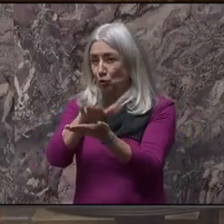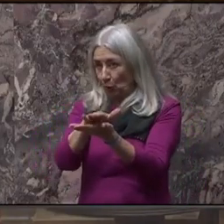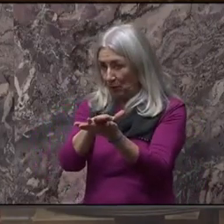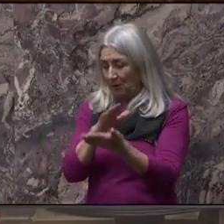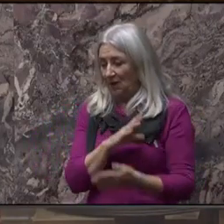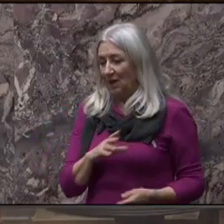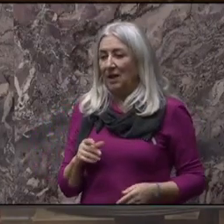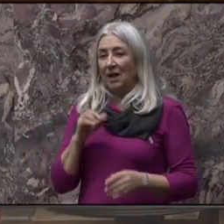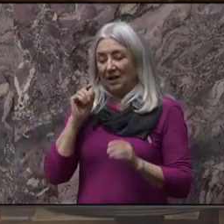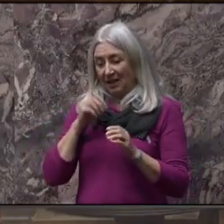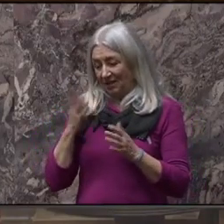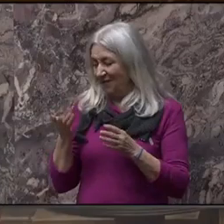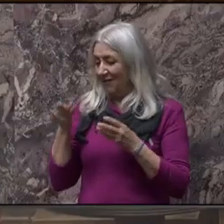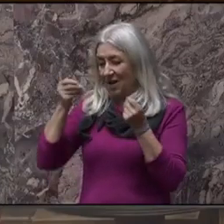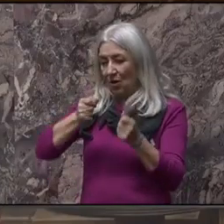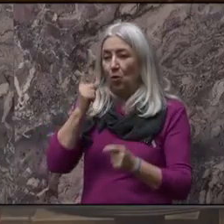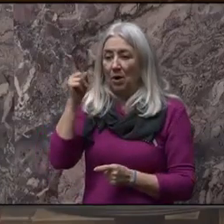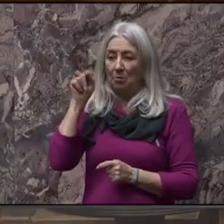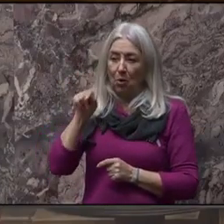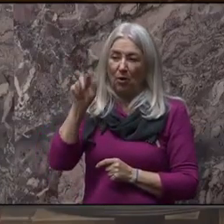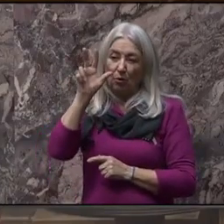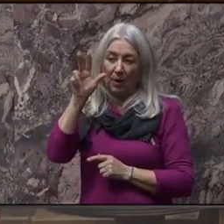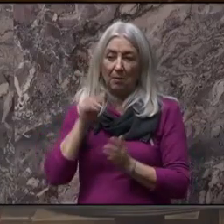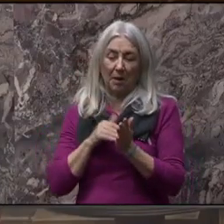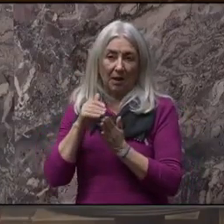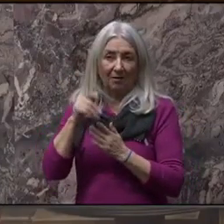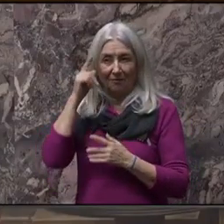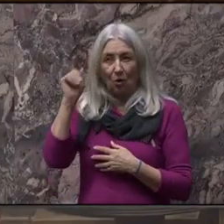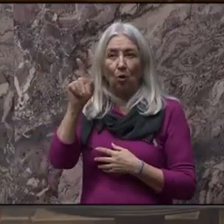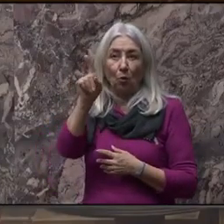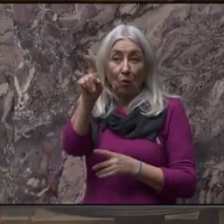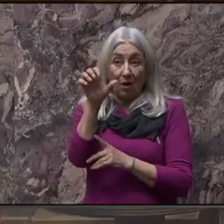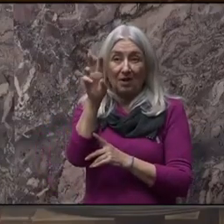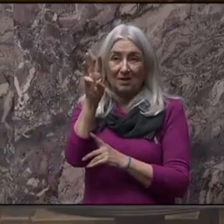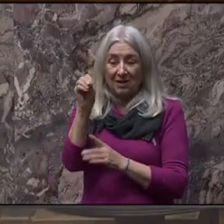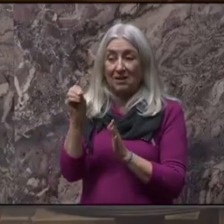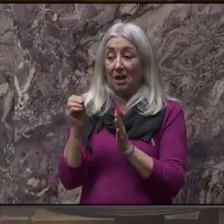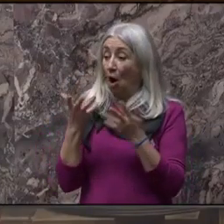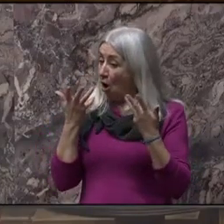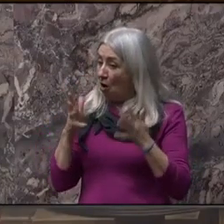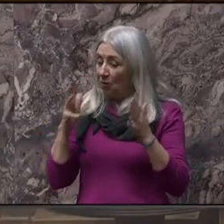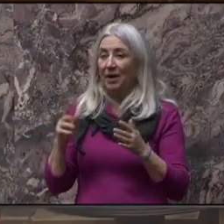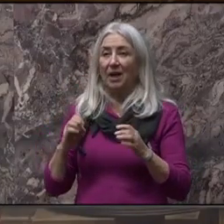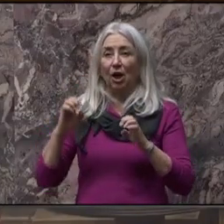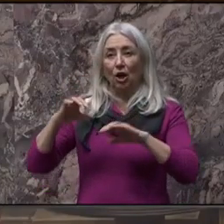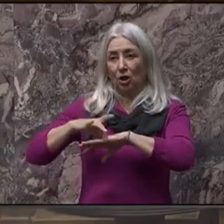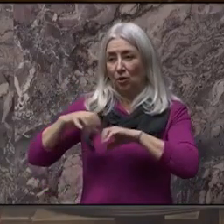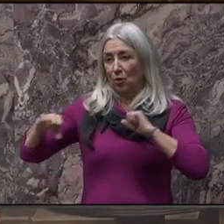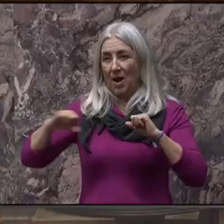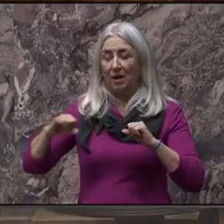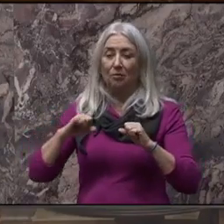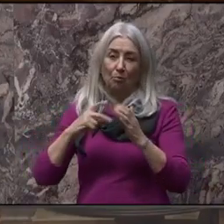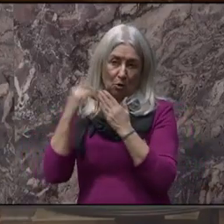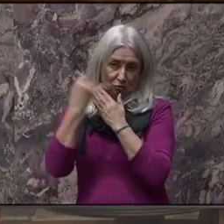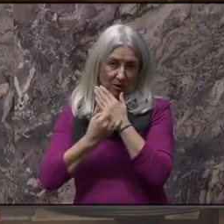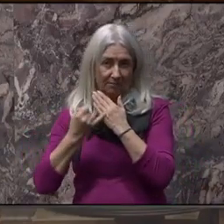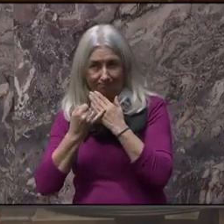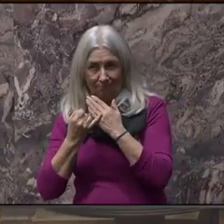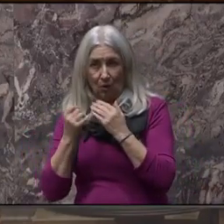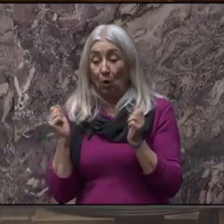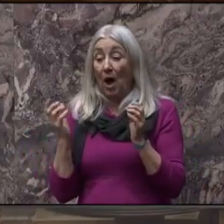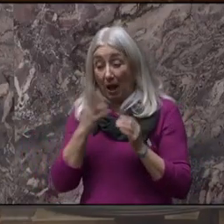invested $1.3 billion in more than 160 completed school seismic projects, with more to come